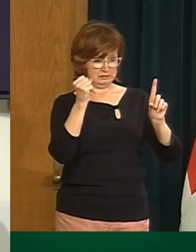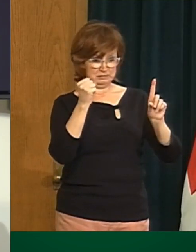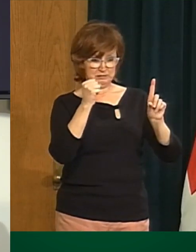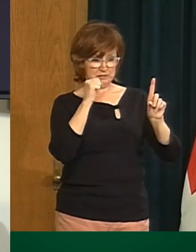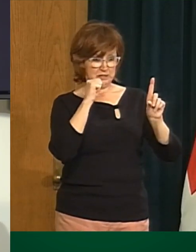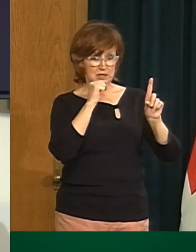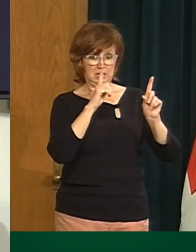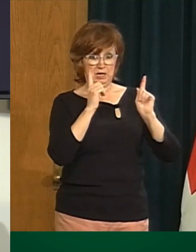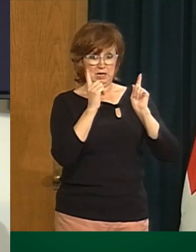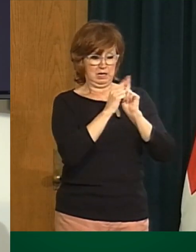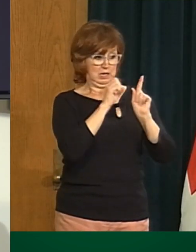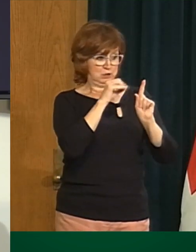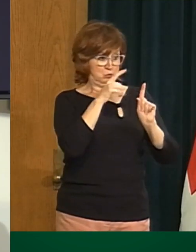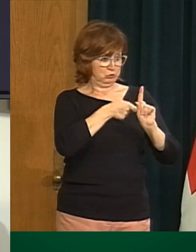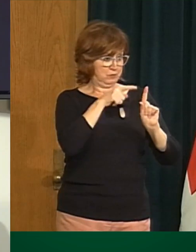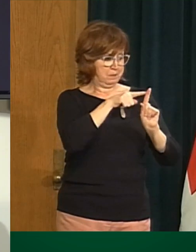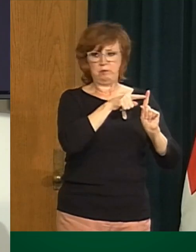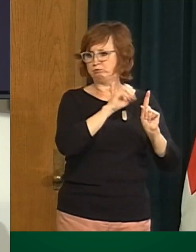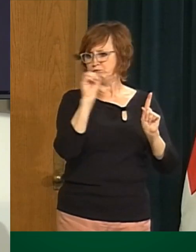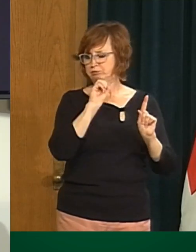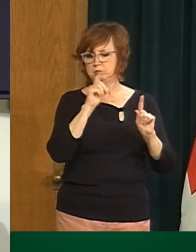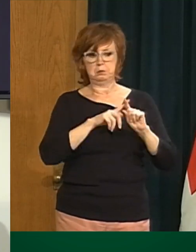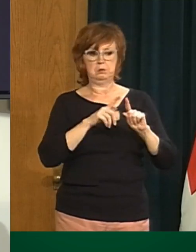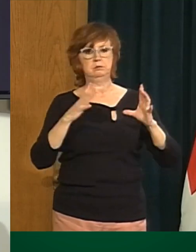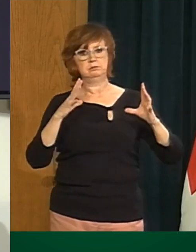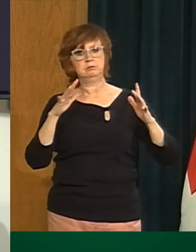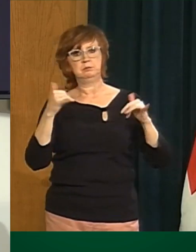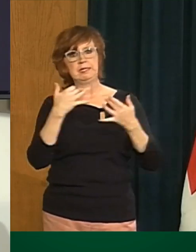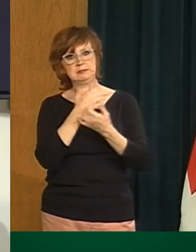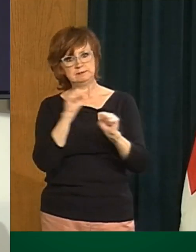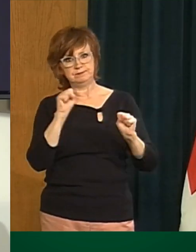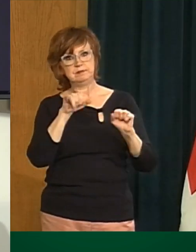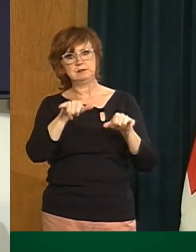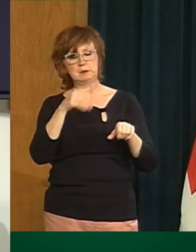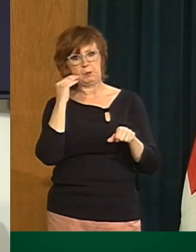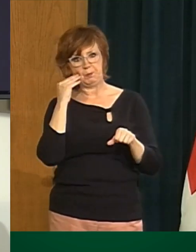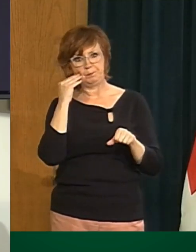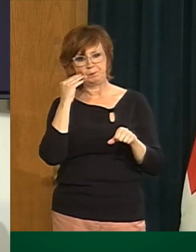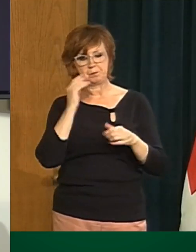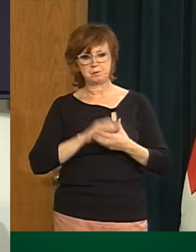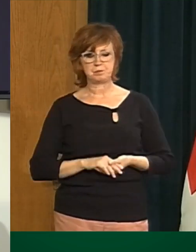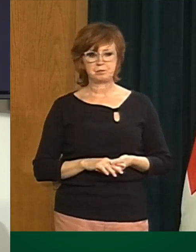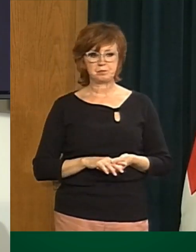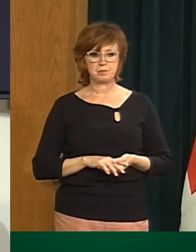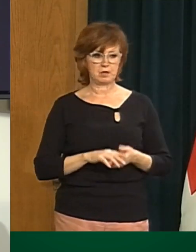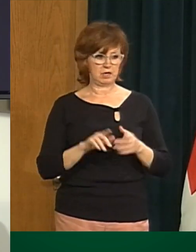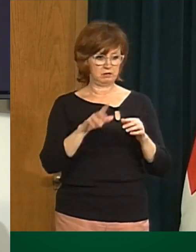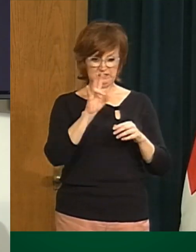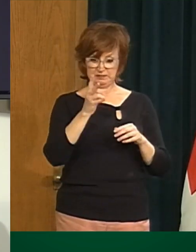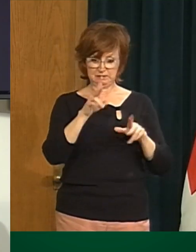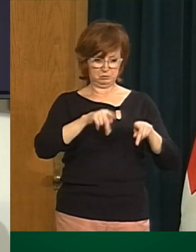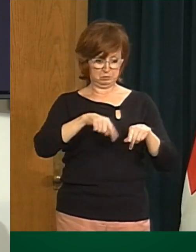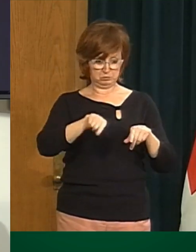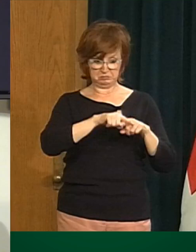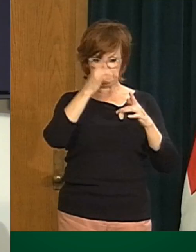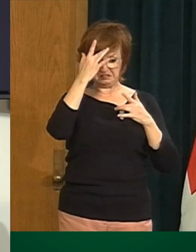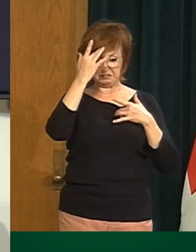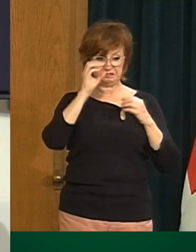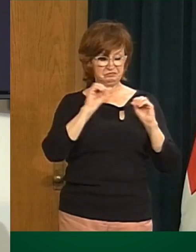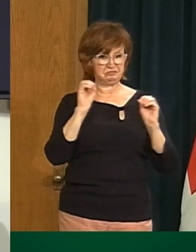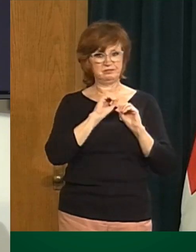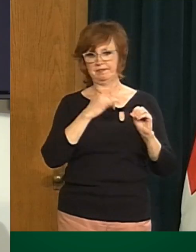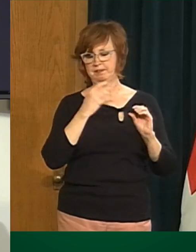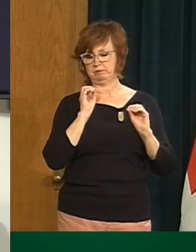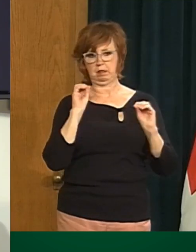patient, but we have opted to screen and monitor these individuals, and all are currently asymptomatic. The large number of